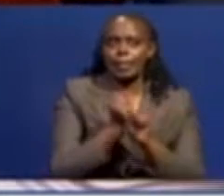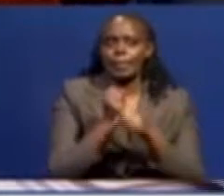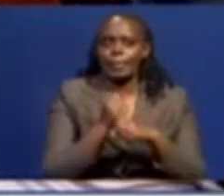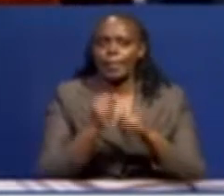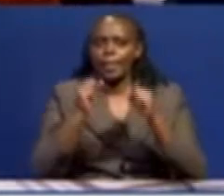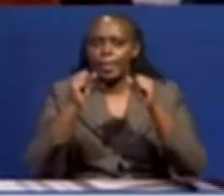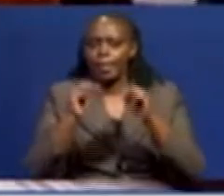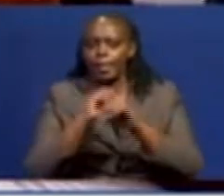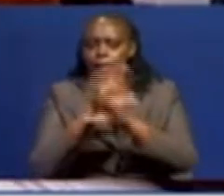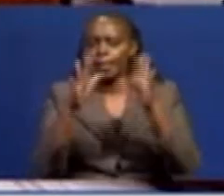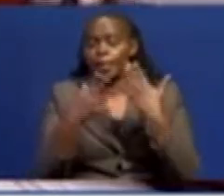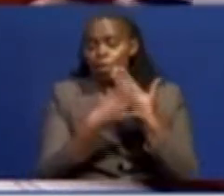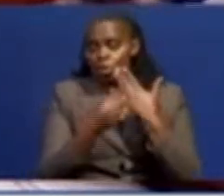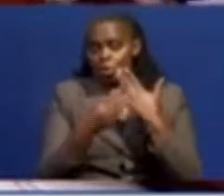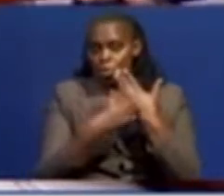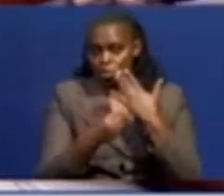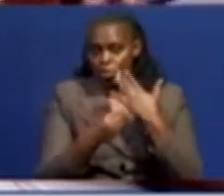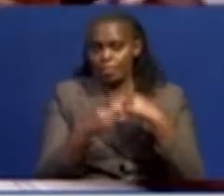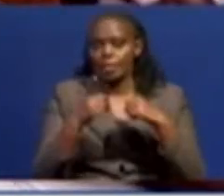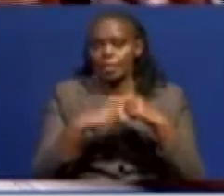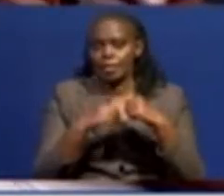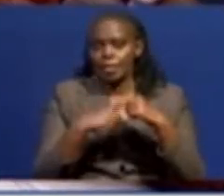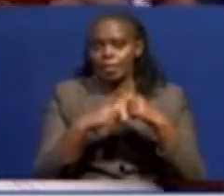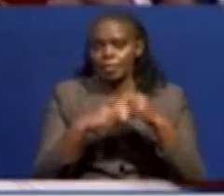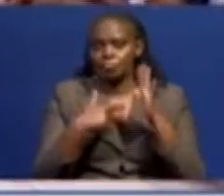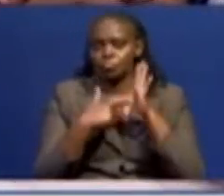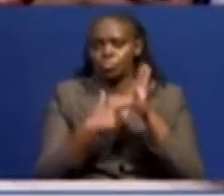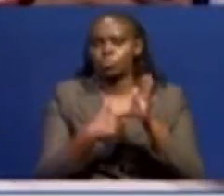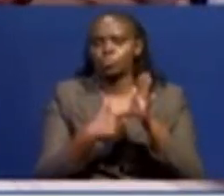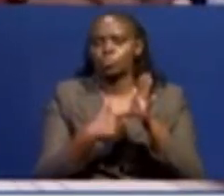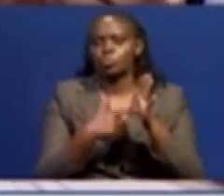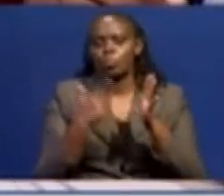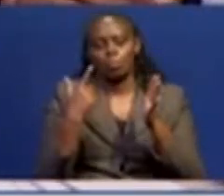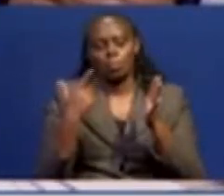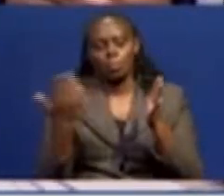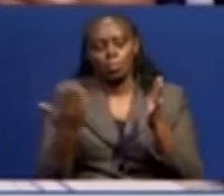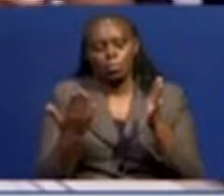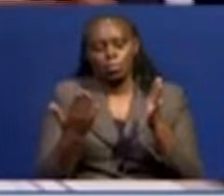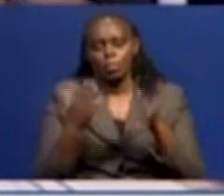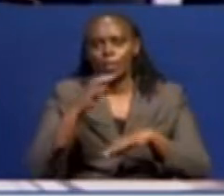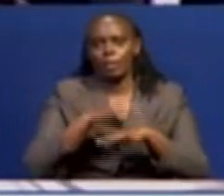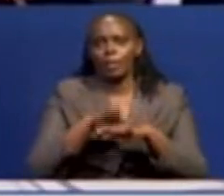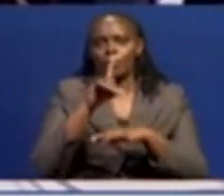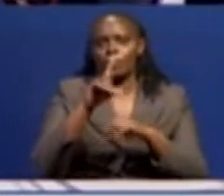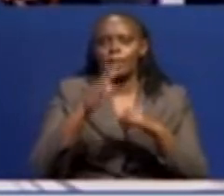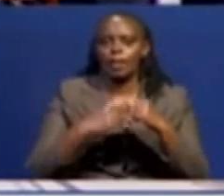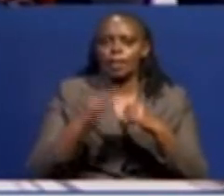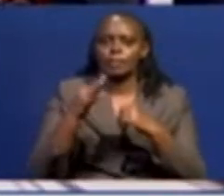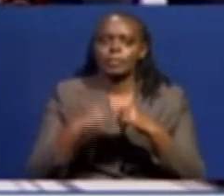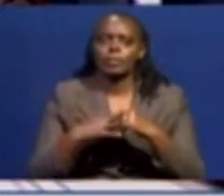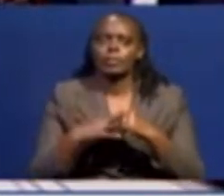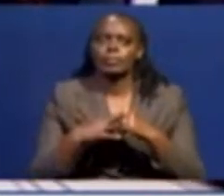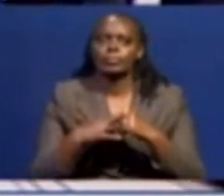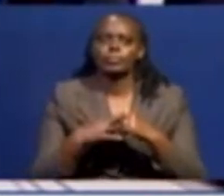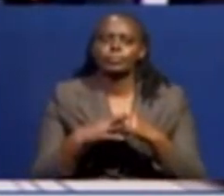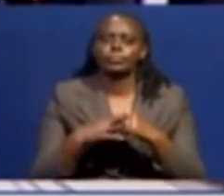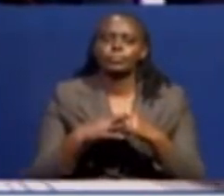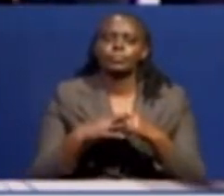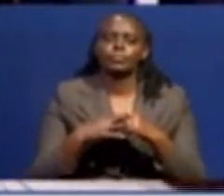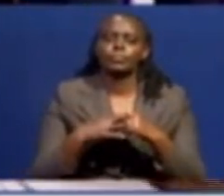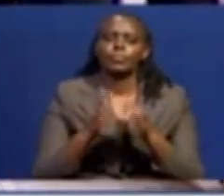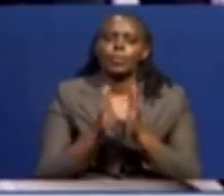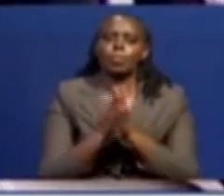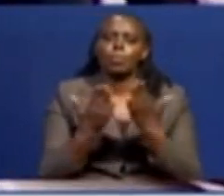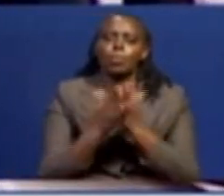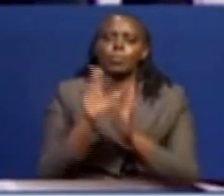6. We made volume a clearer copy. Okay. Volume 6 is a replica of what we find at page 198. At page